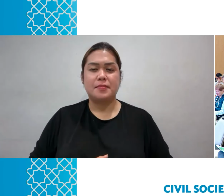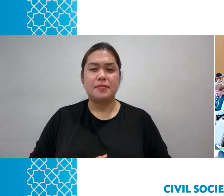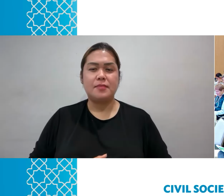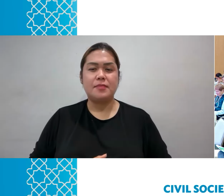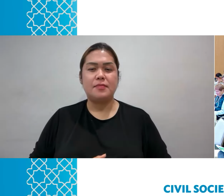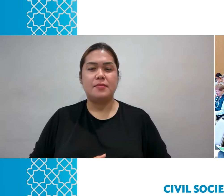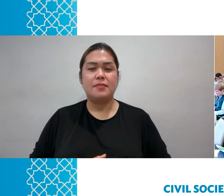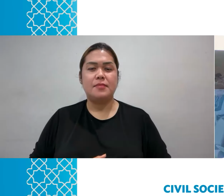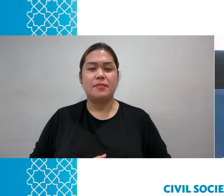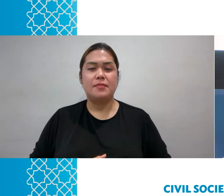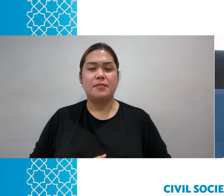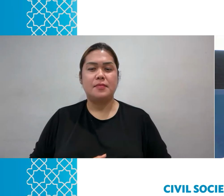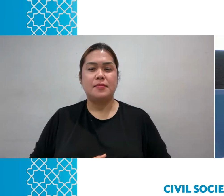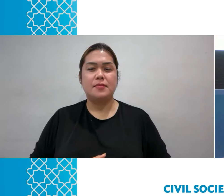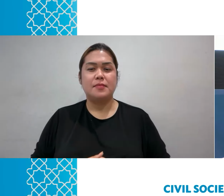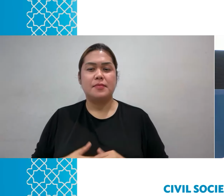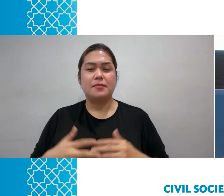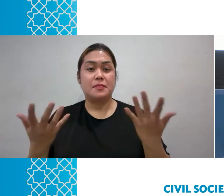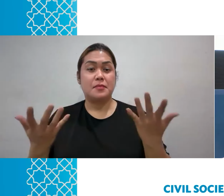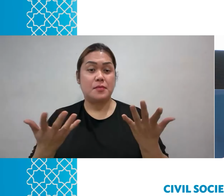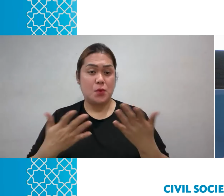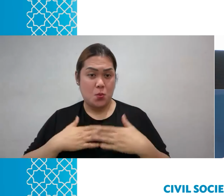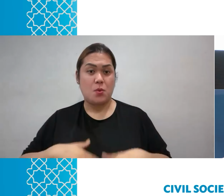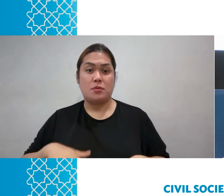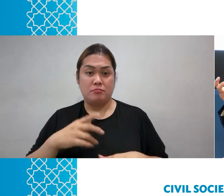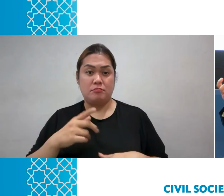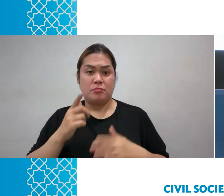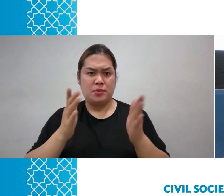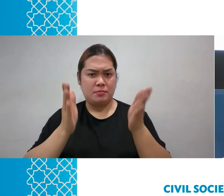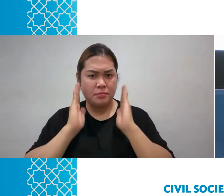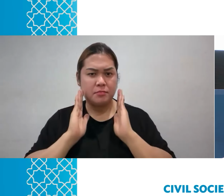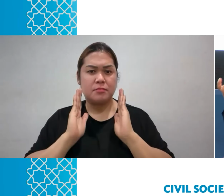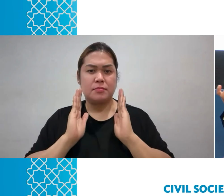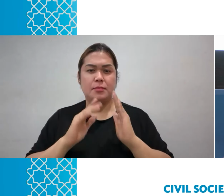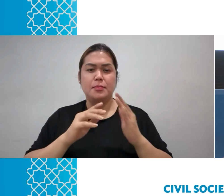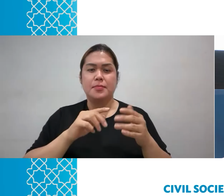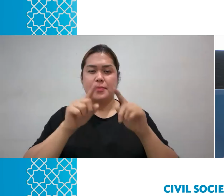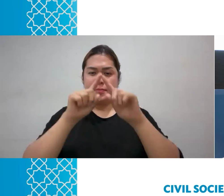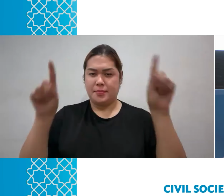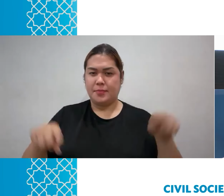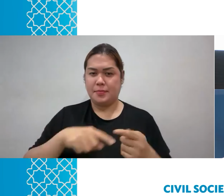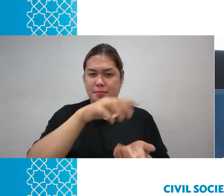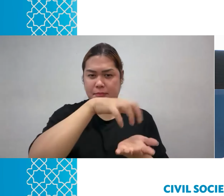to address it, we need, I think, to take that data and then to convert it into,